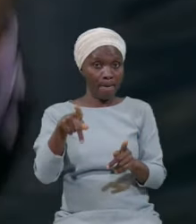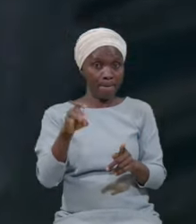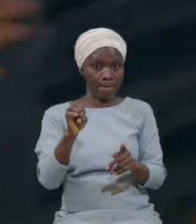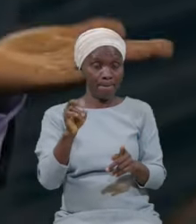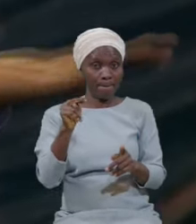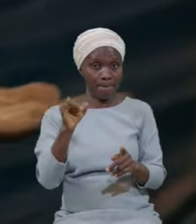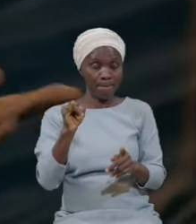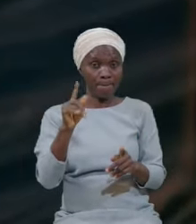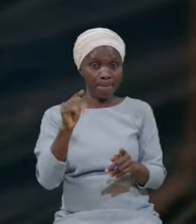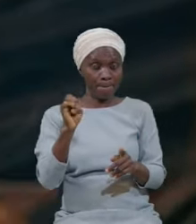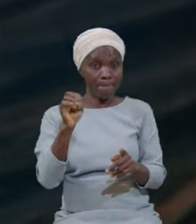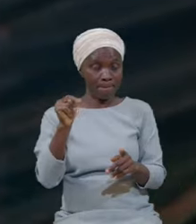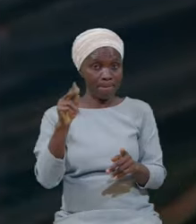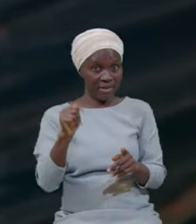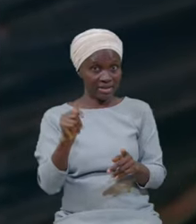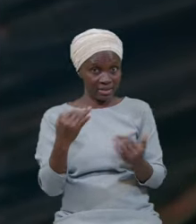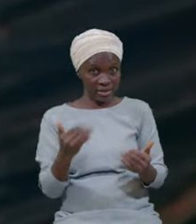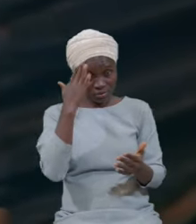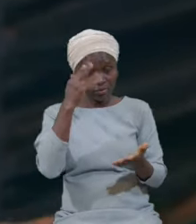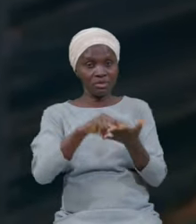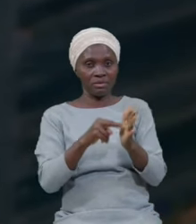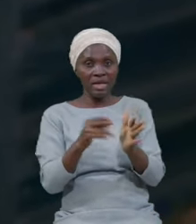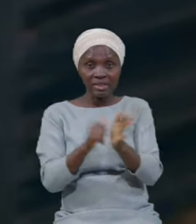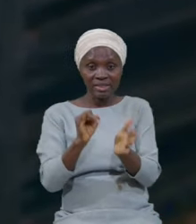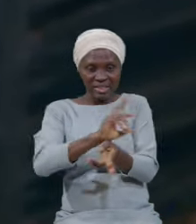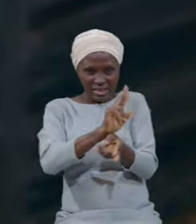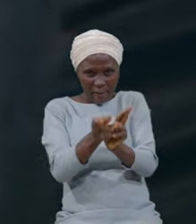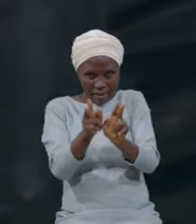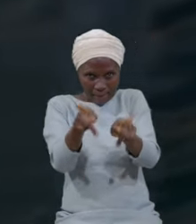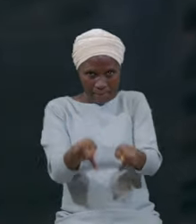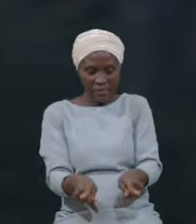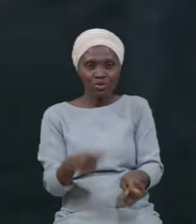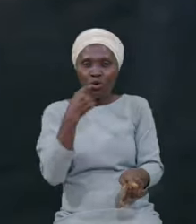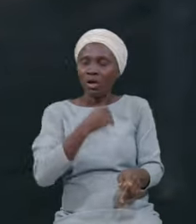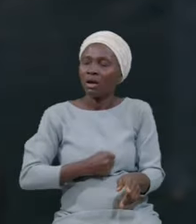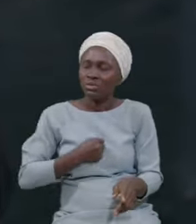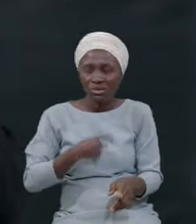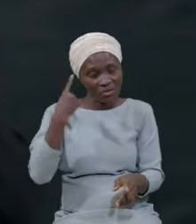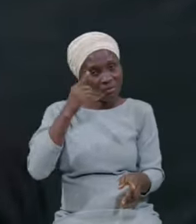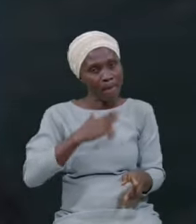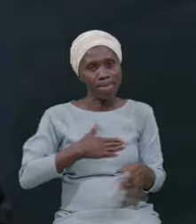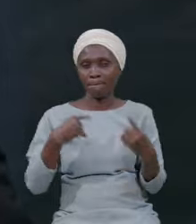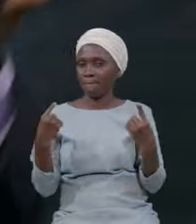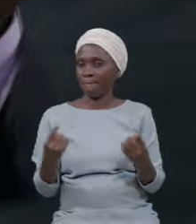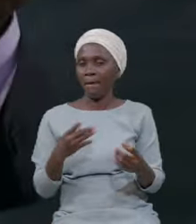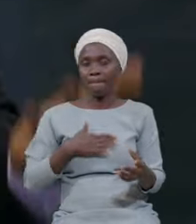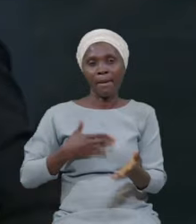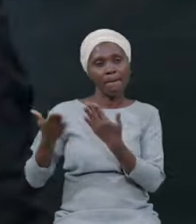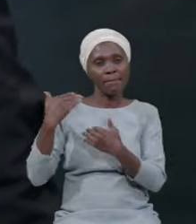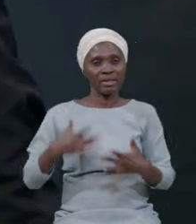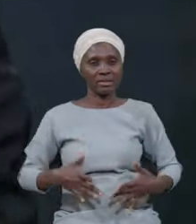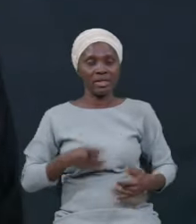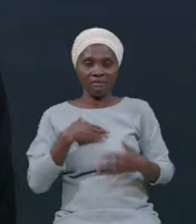I'm sorry for the past. I want a new life, a new future. Submissive. You submit unto him.